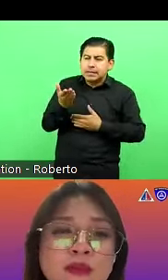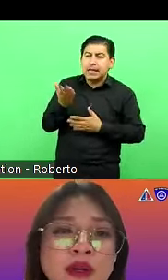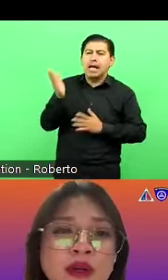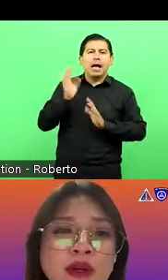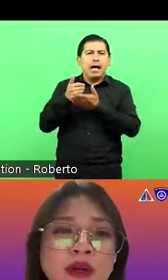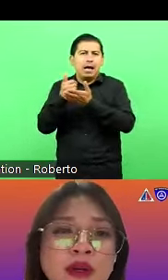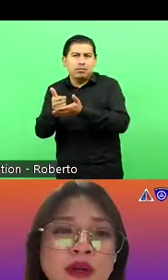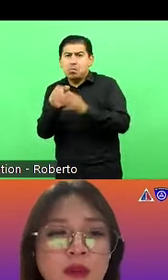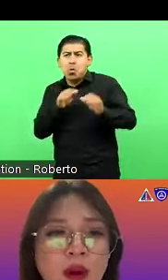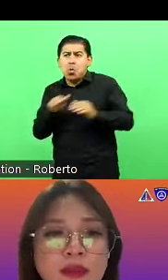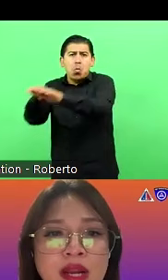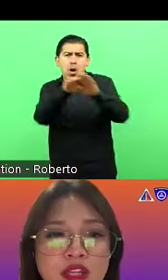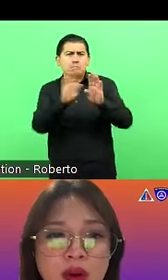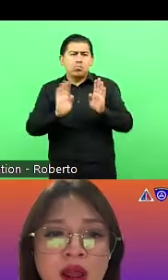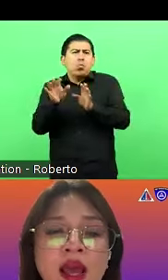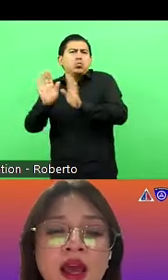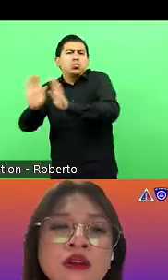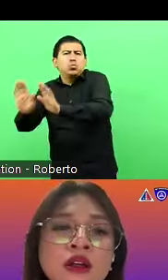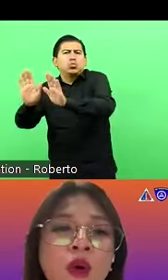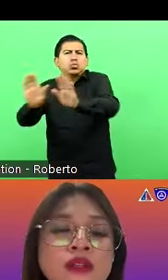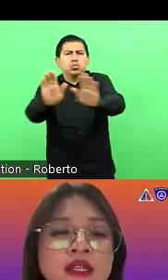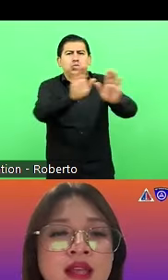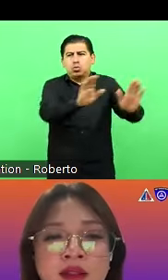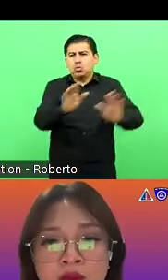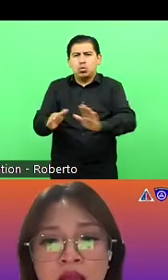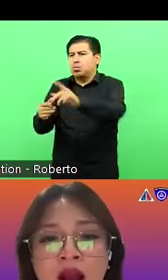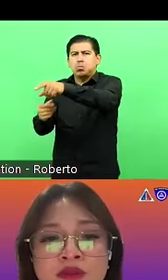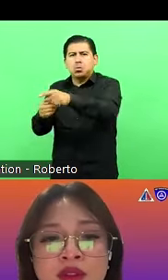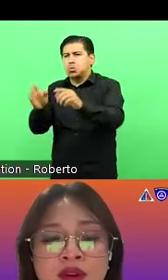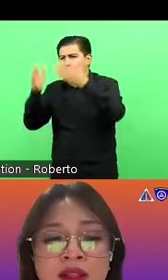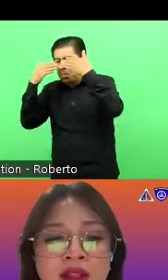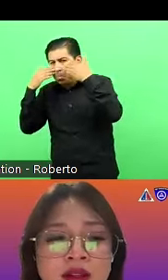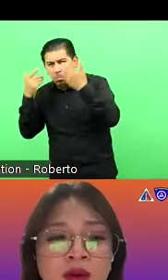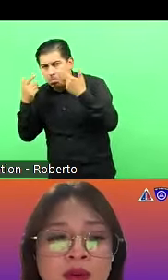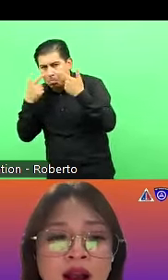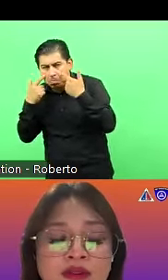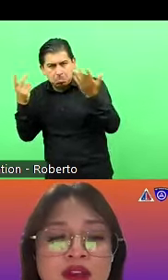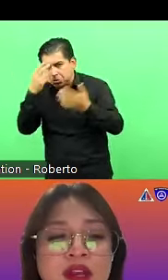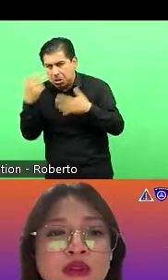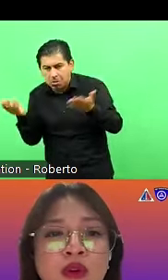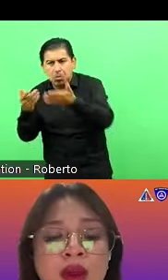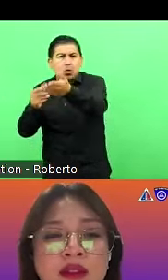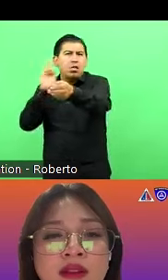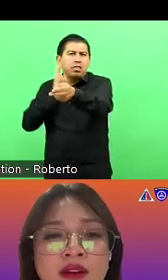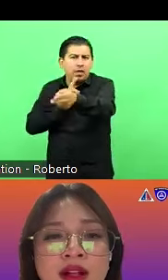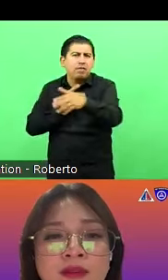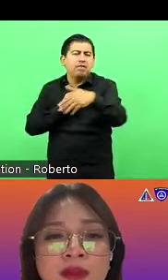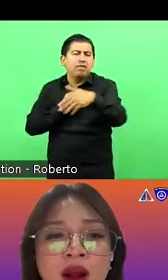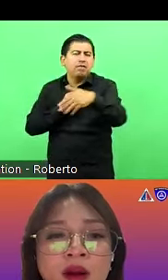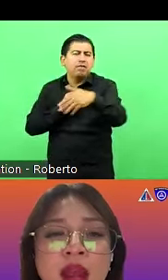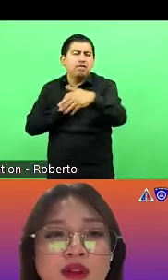for this particular sector of the population. And not only that, we have divided or we have determined